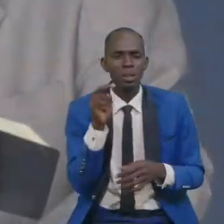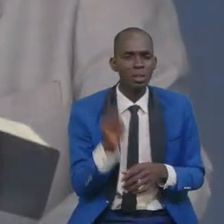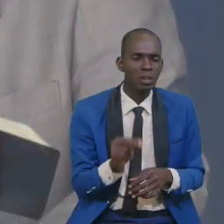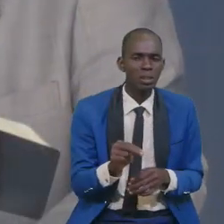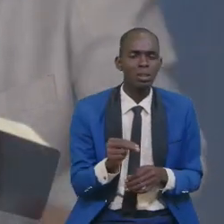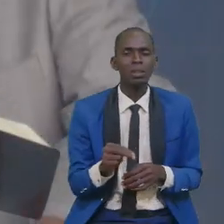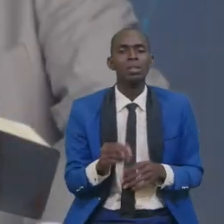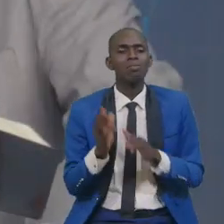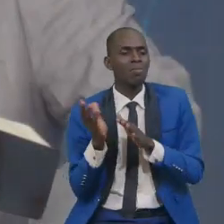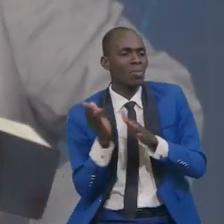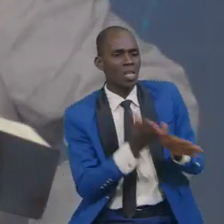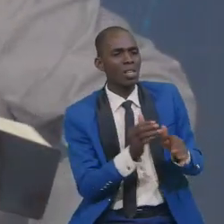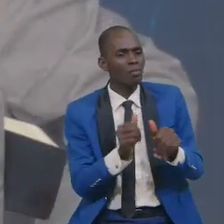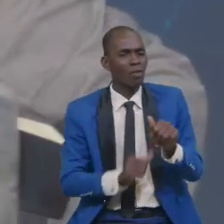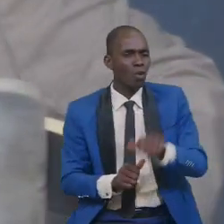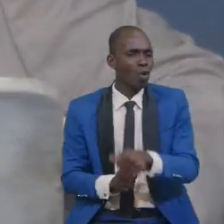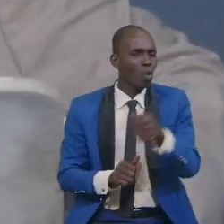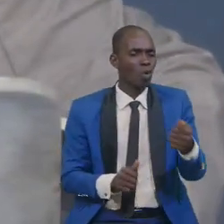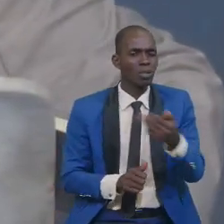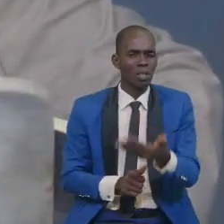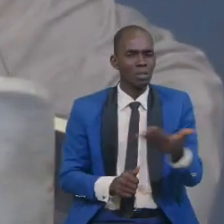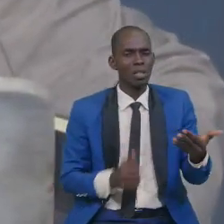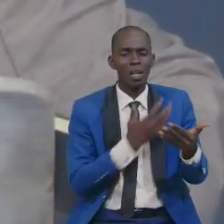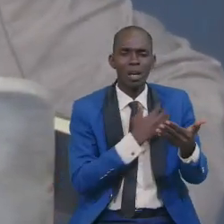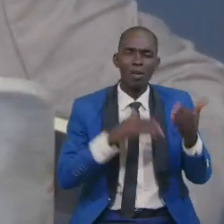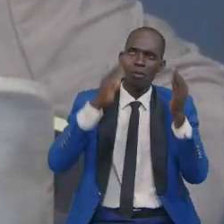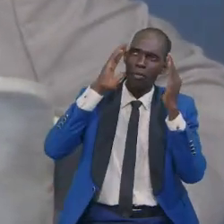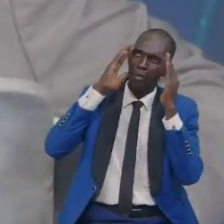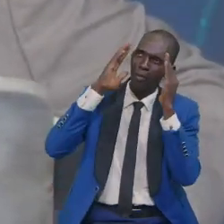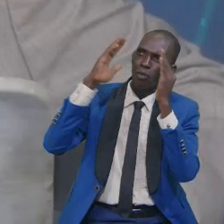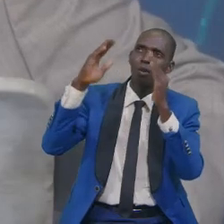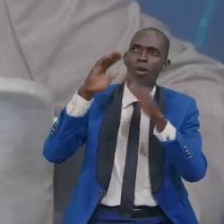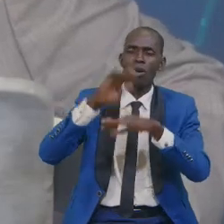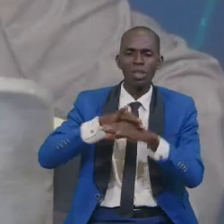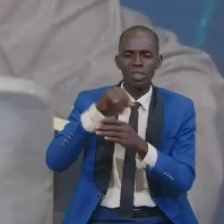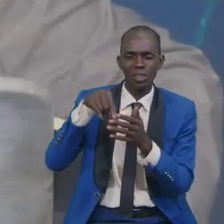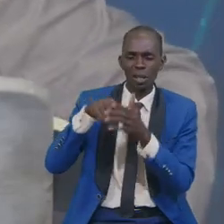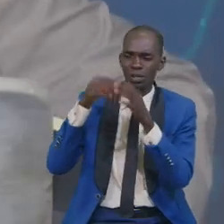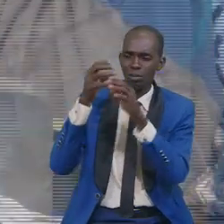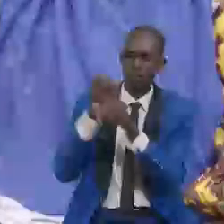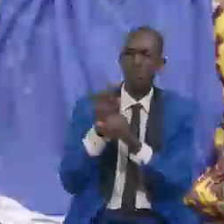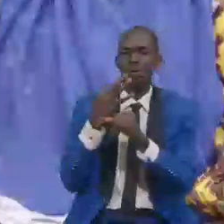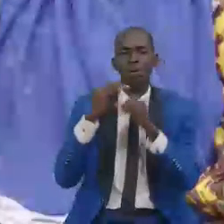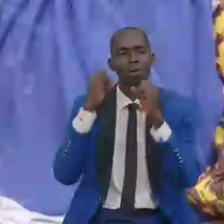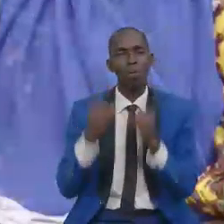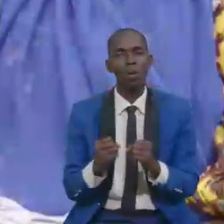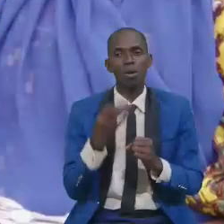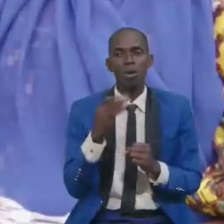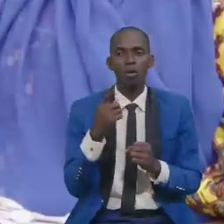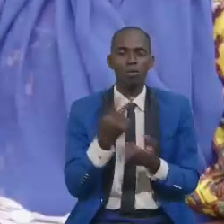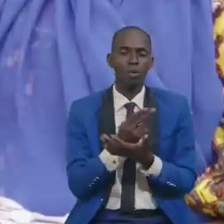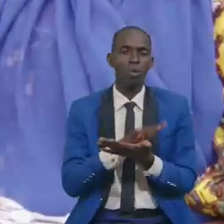is doing let him focus on this power of the the Holy Ghost